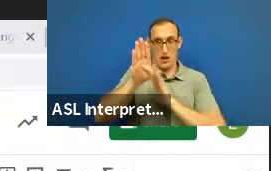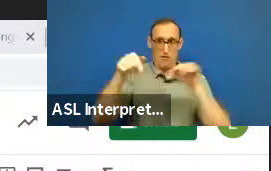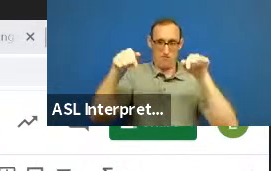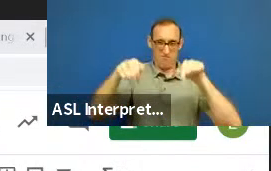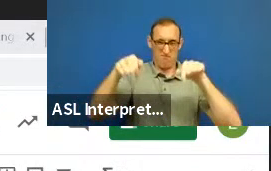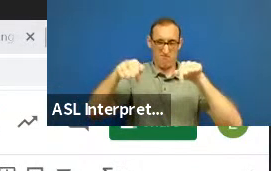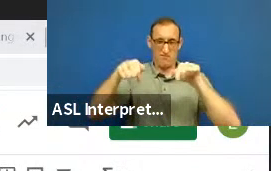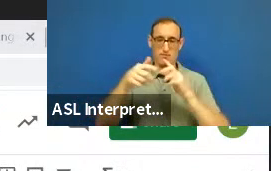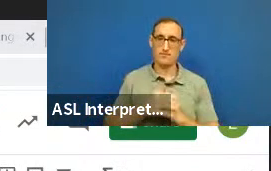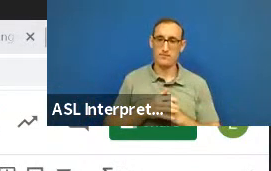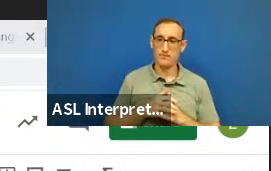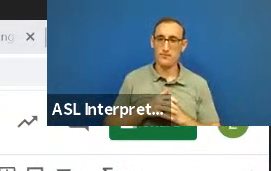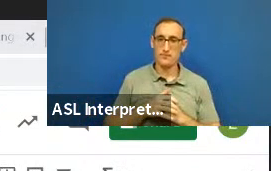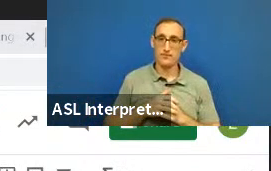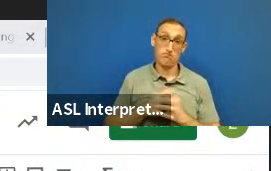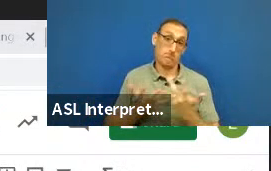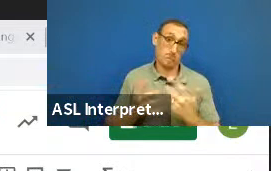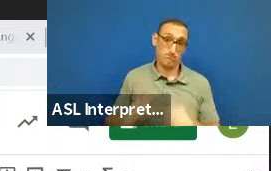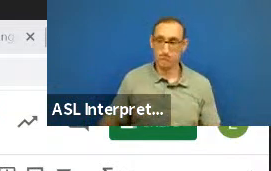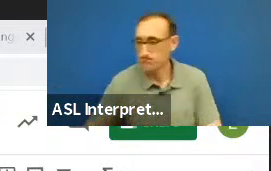well.